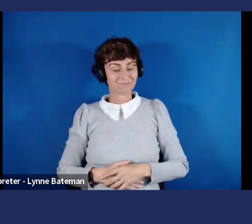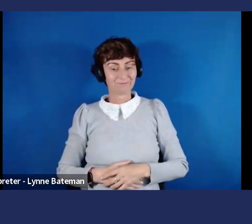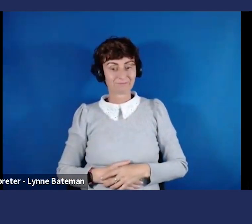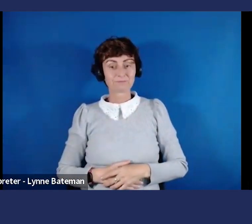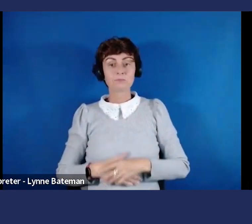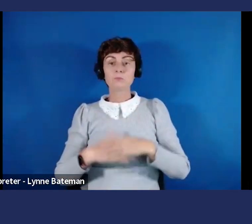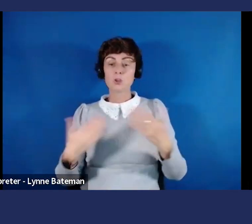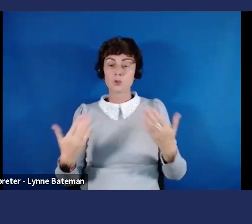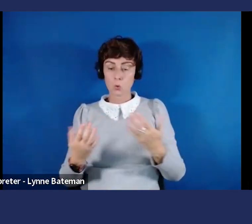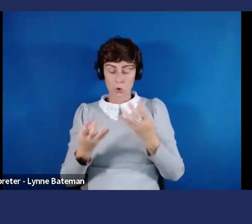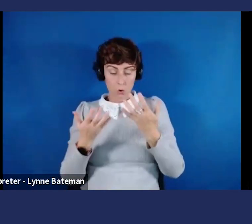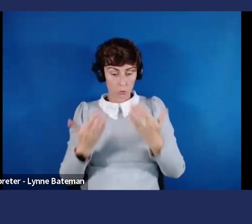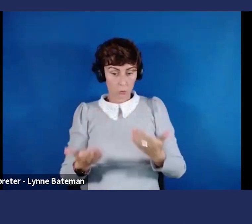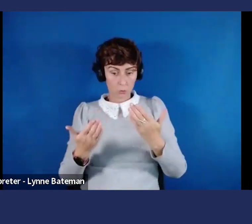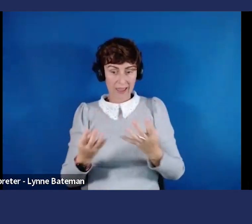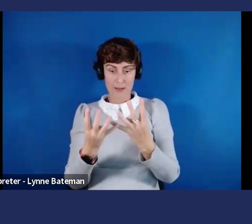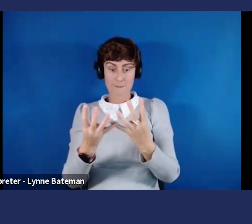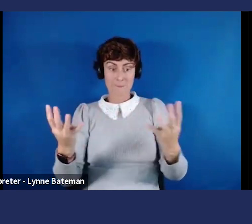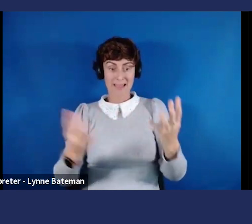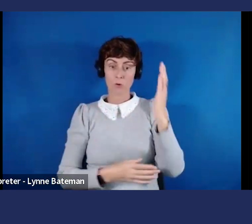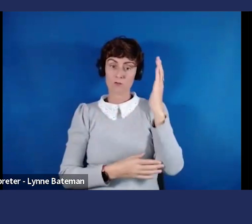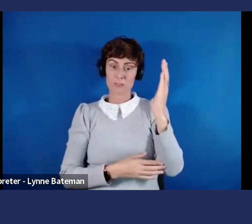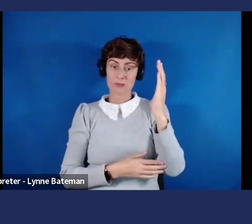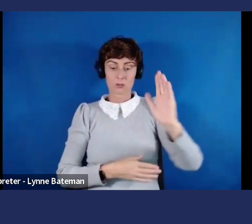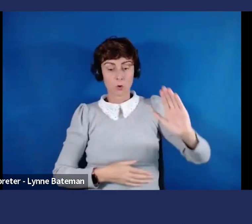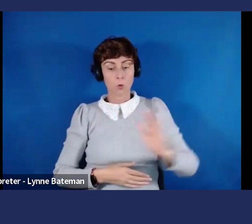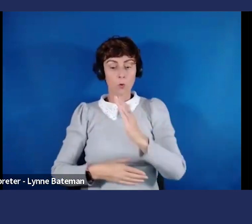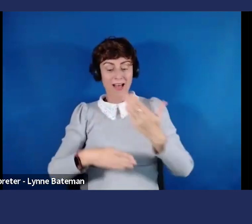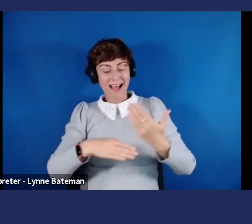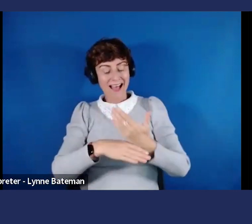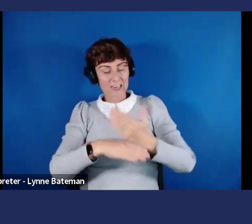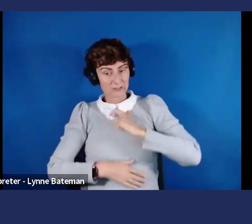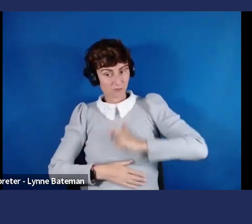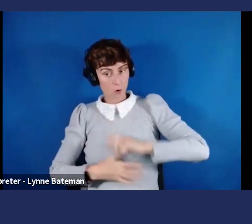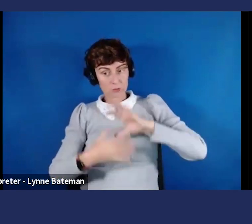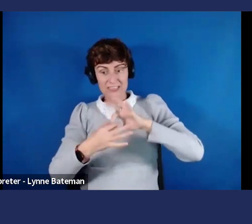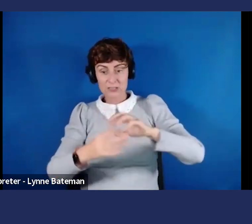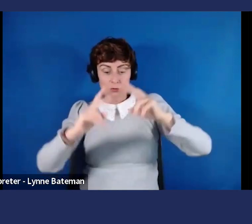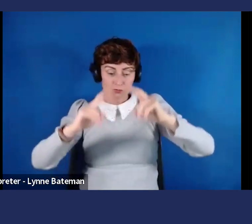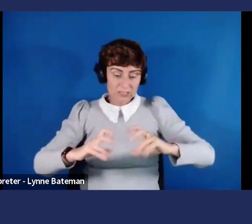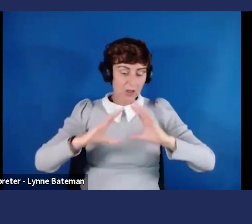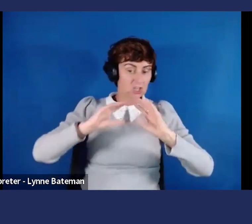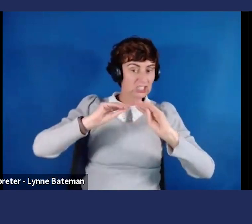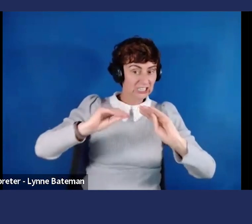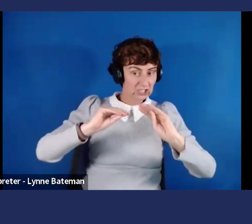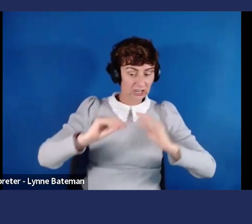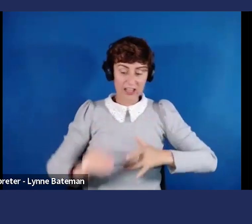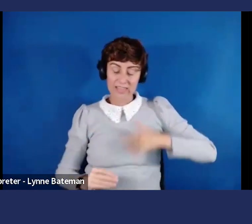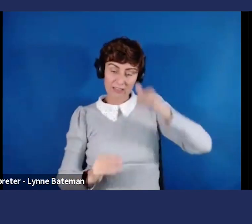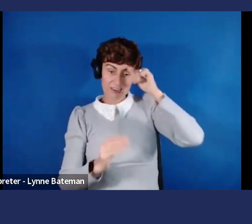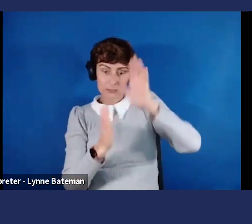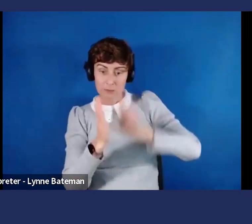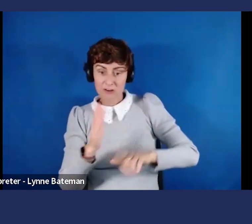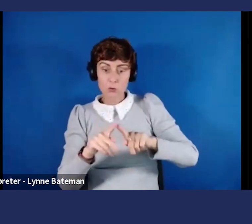together a panel of speakers who have active roles in research, teaching, practitioner policy influencing, lived experience and